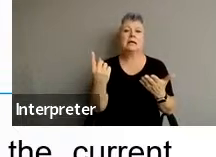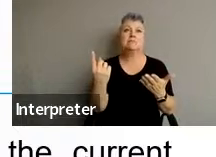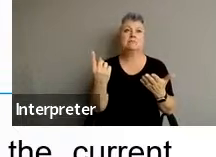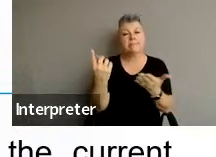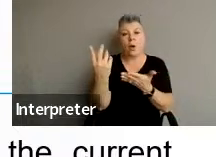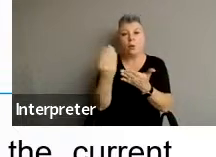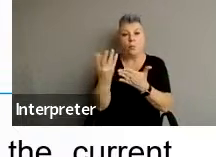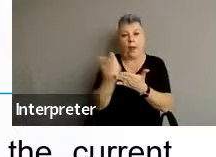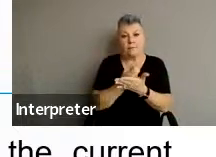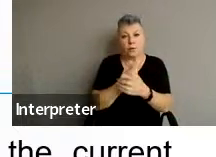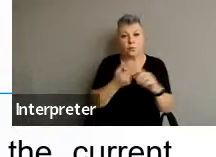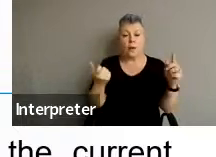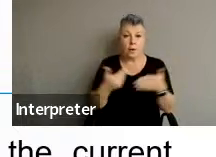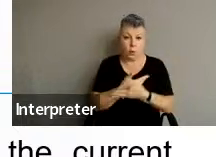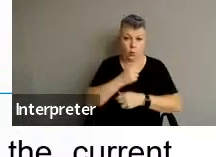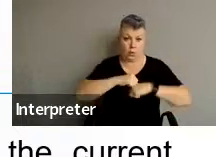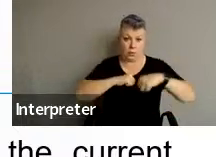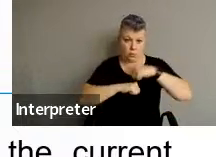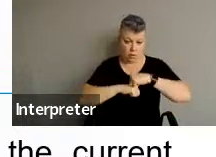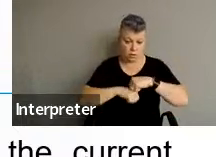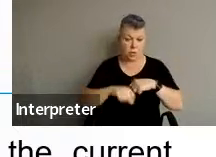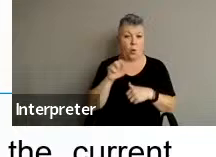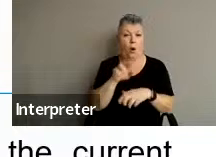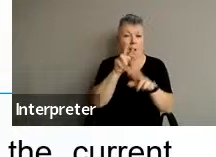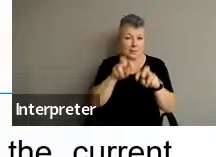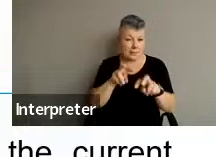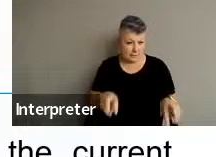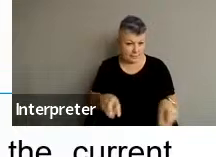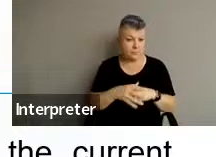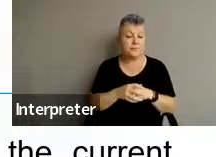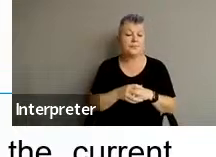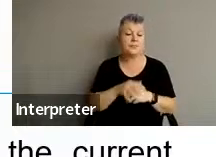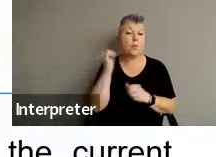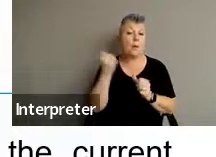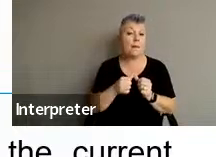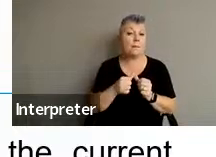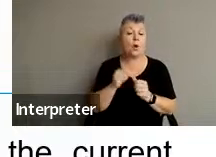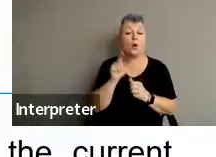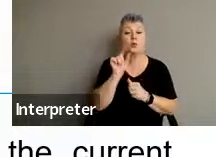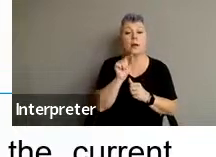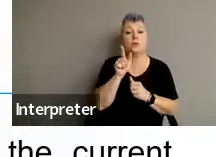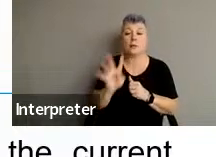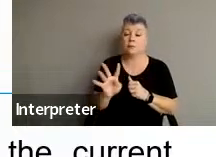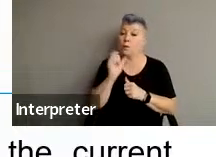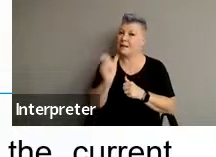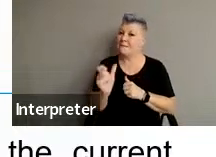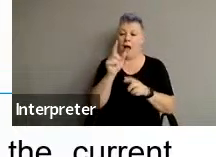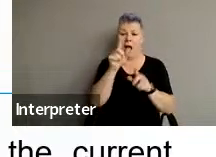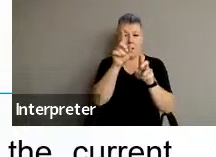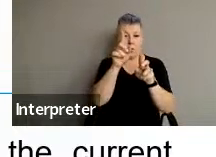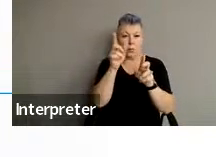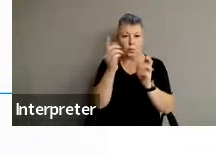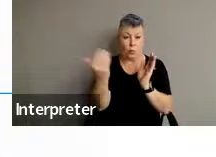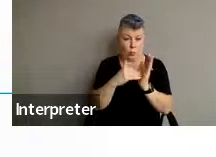construction or reassessment. Just a reminder, 2024 is a non-reassessment year.